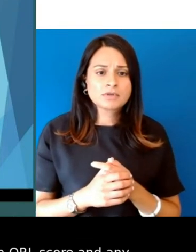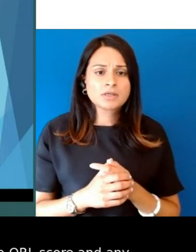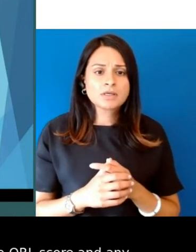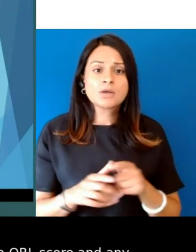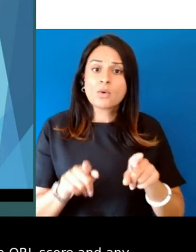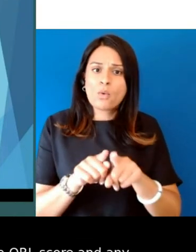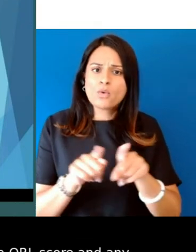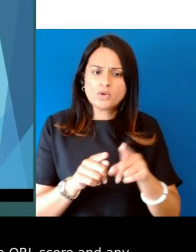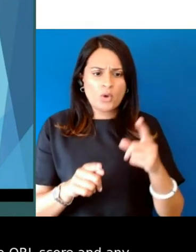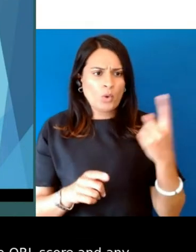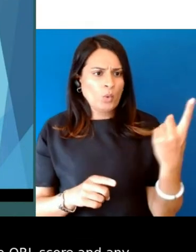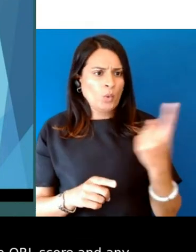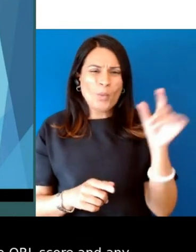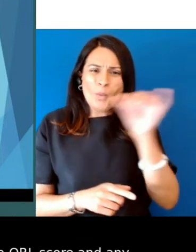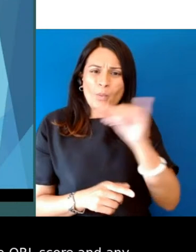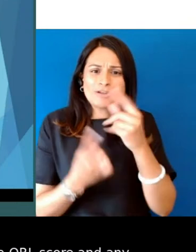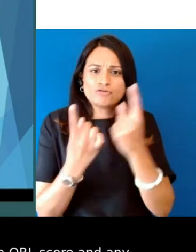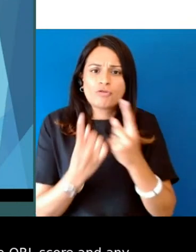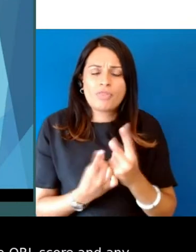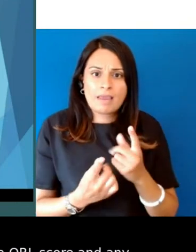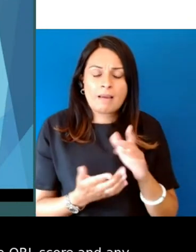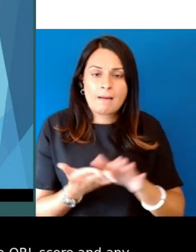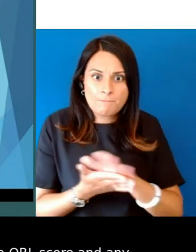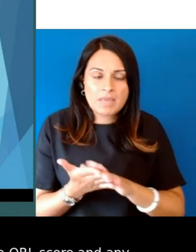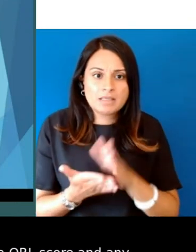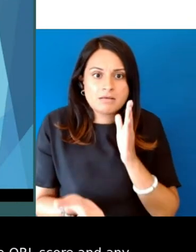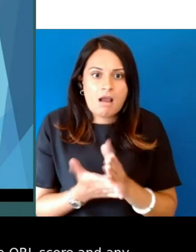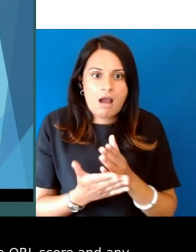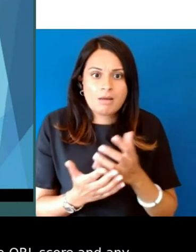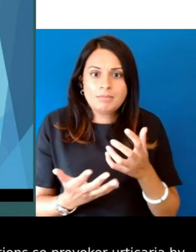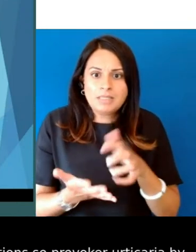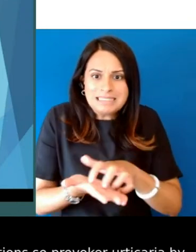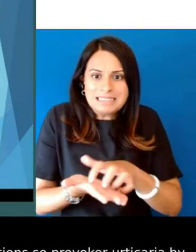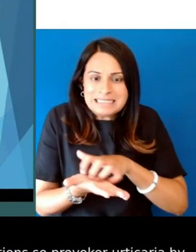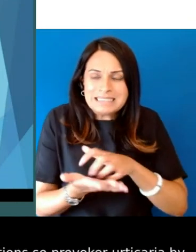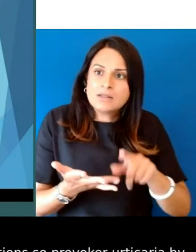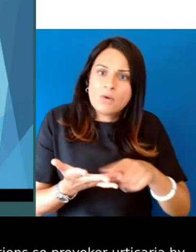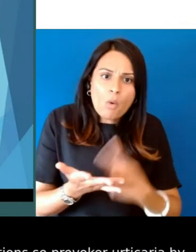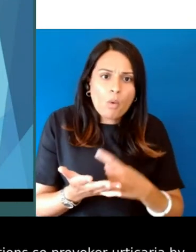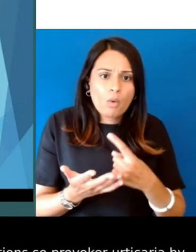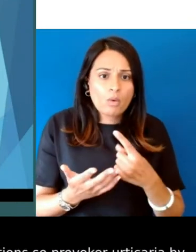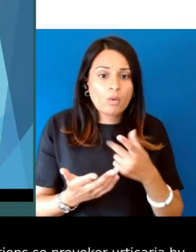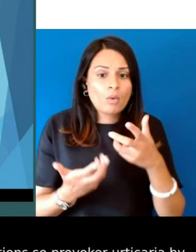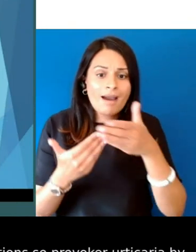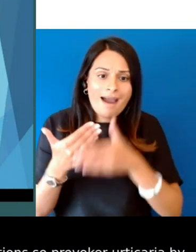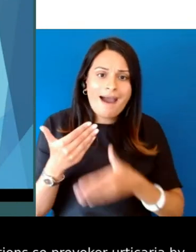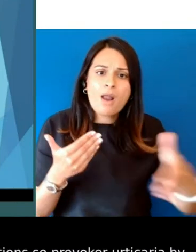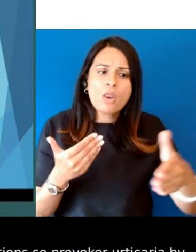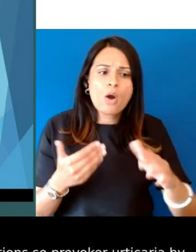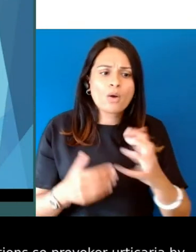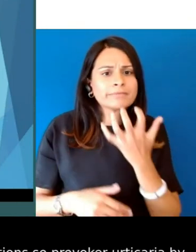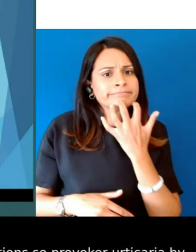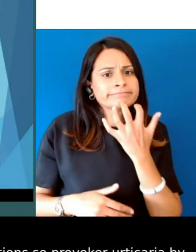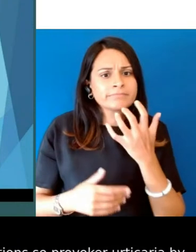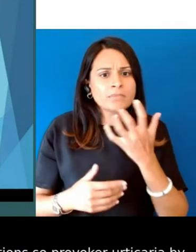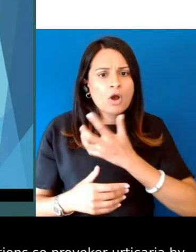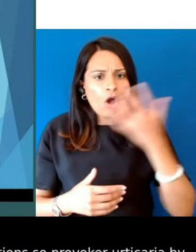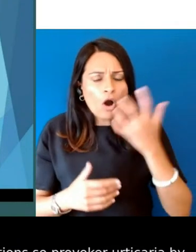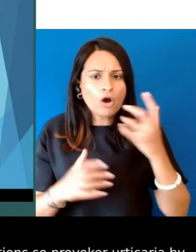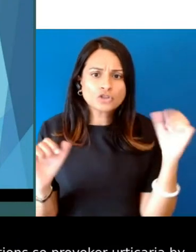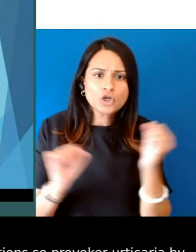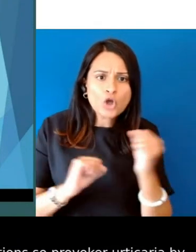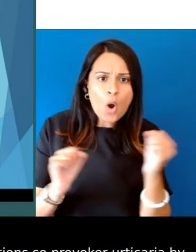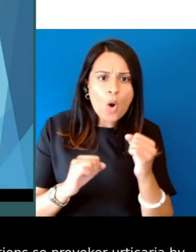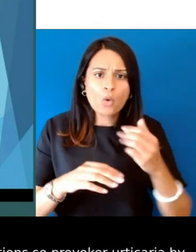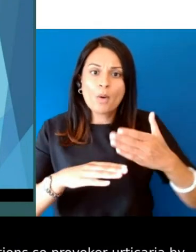provoker and then looking at threshold tests how how long could somebody bear for instance cold or hot before it induces